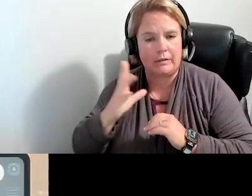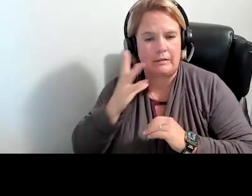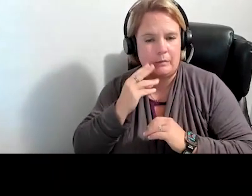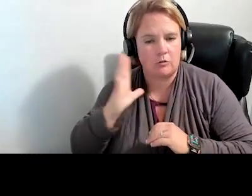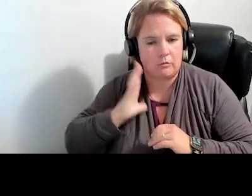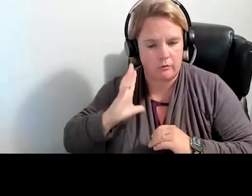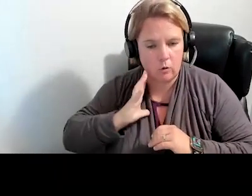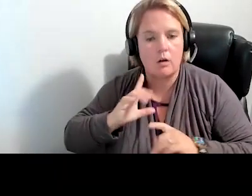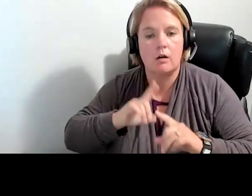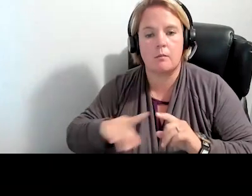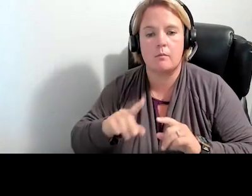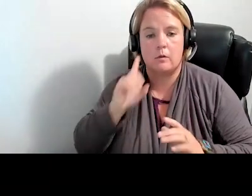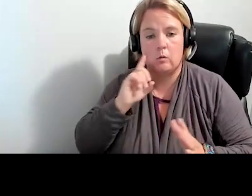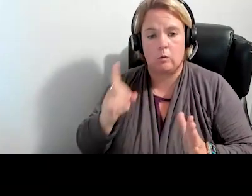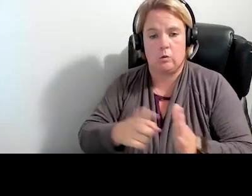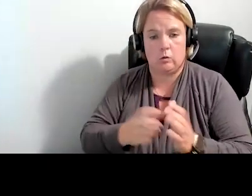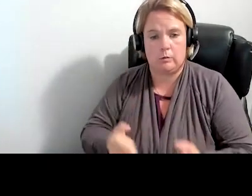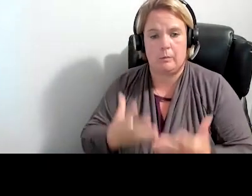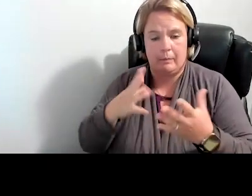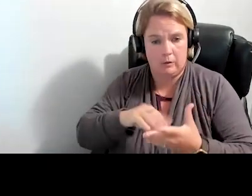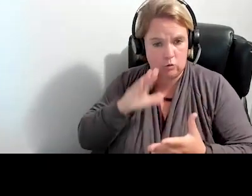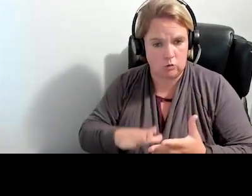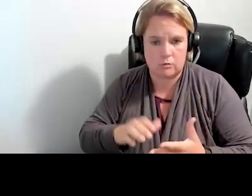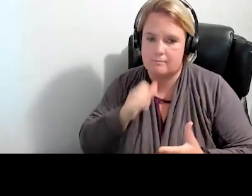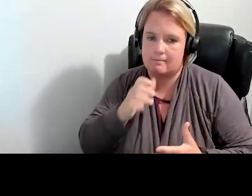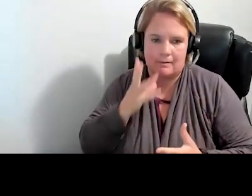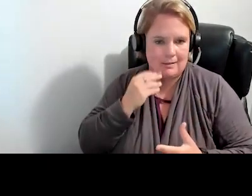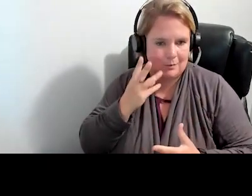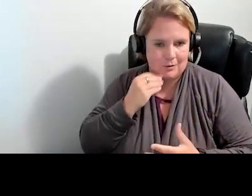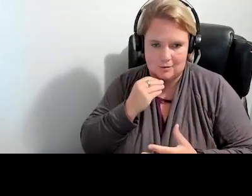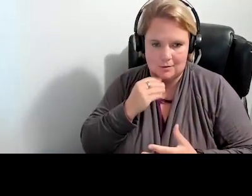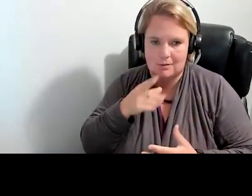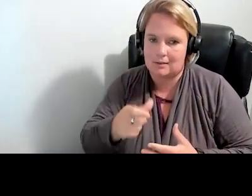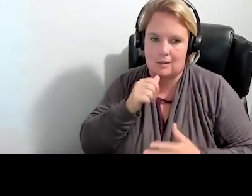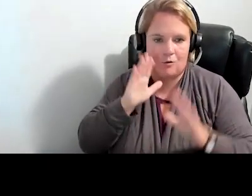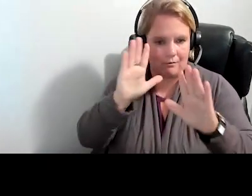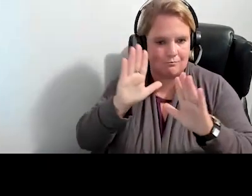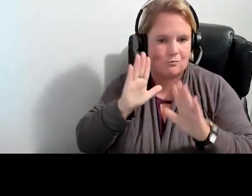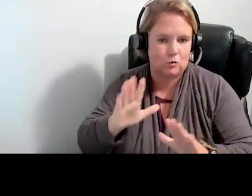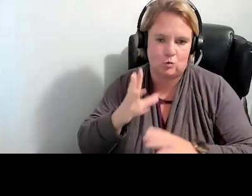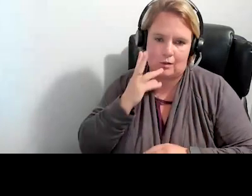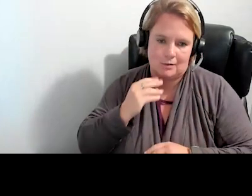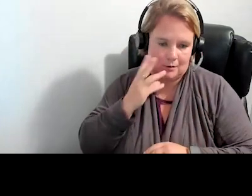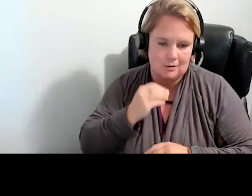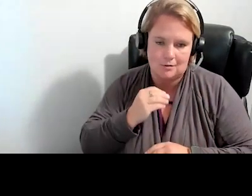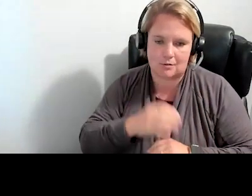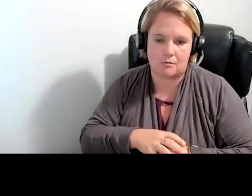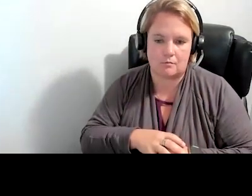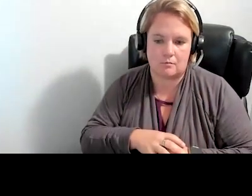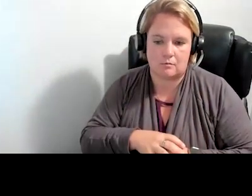finding is that many of our students have not, and they don't have a lot of great experience with using consumer level AI.